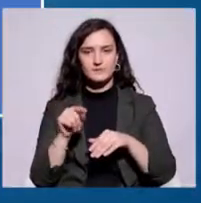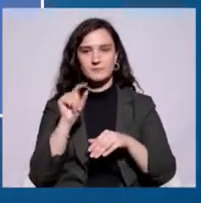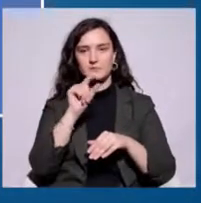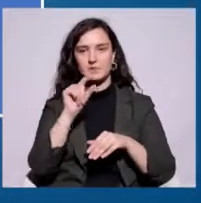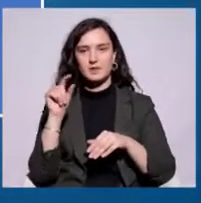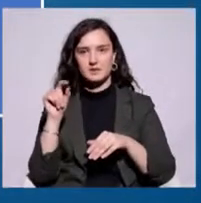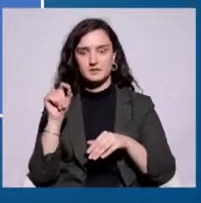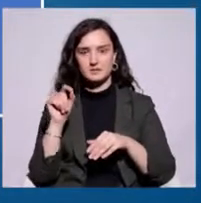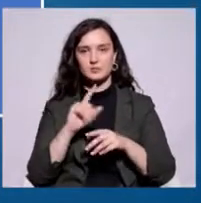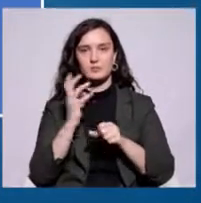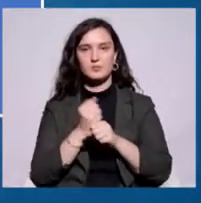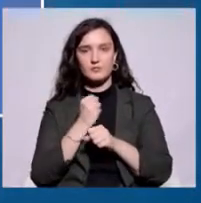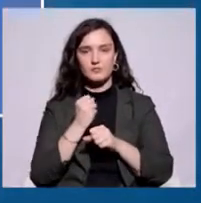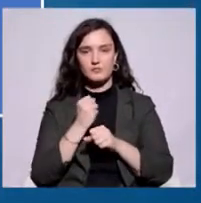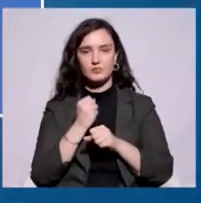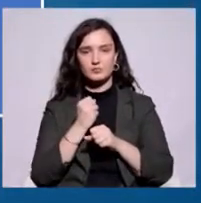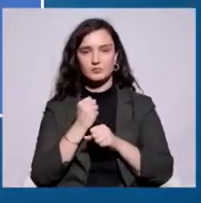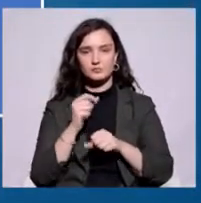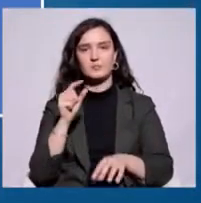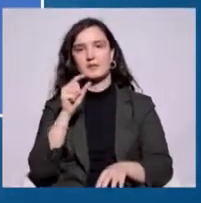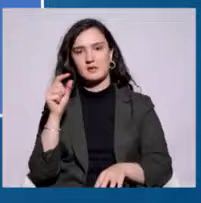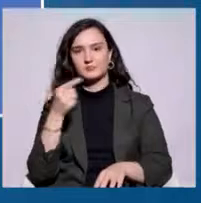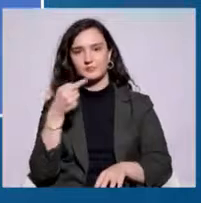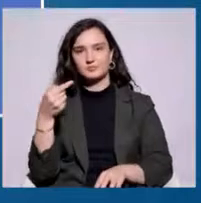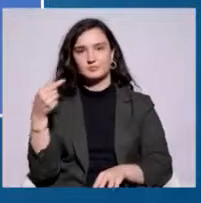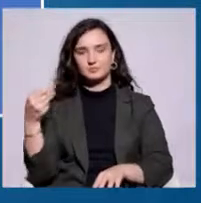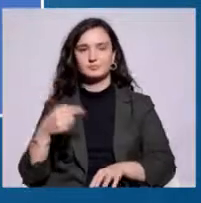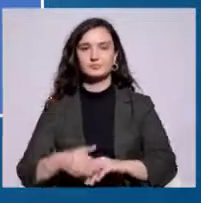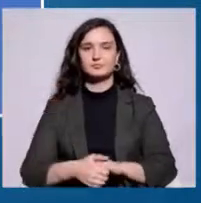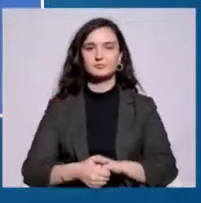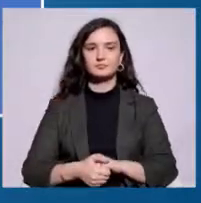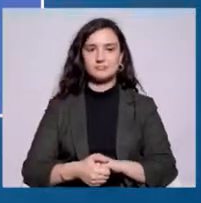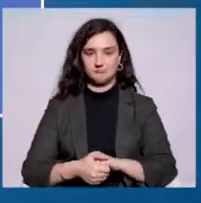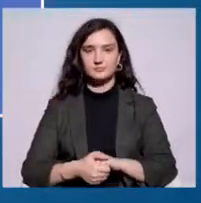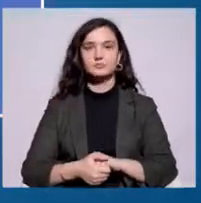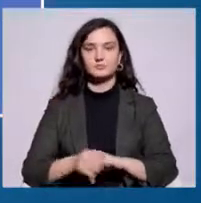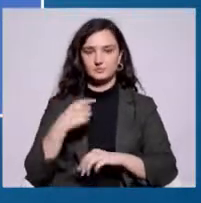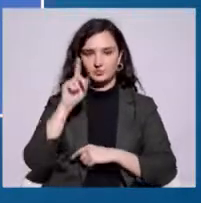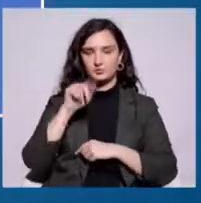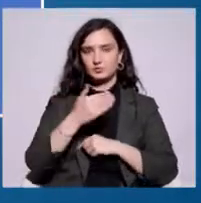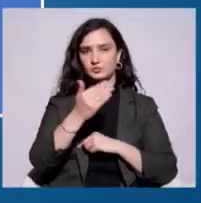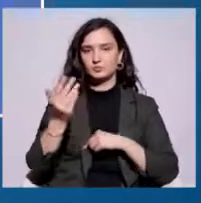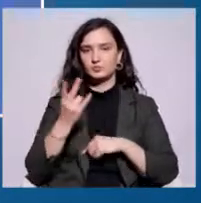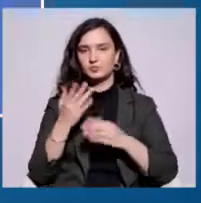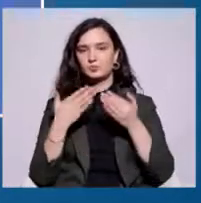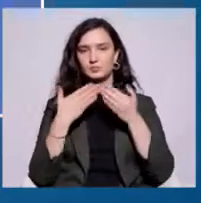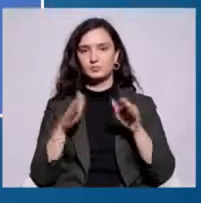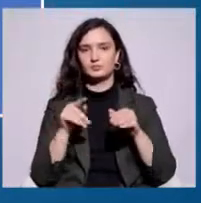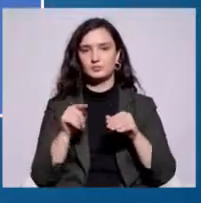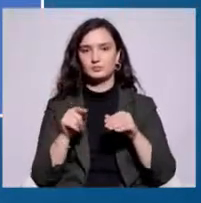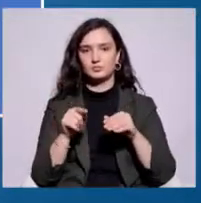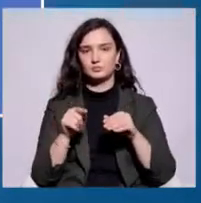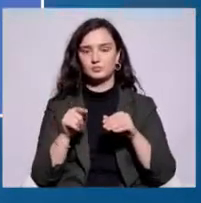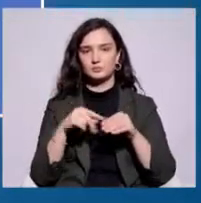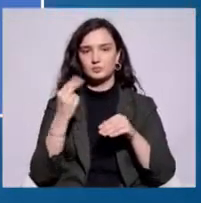blank to find a blank. I know this. You have to open a